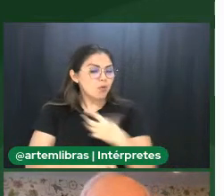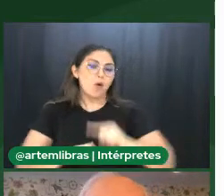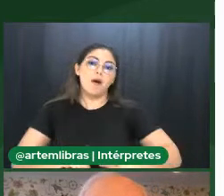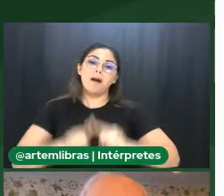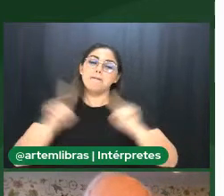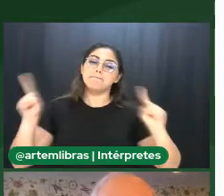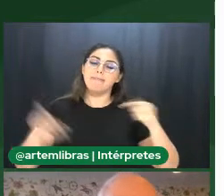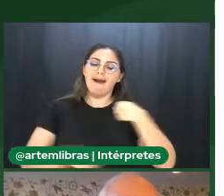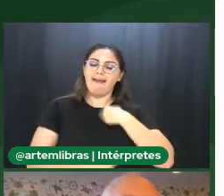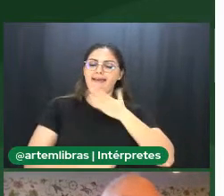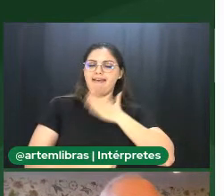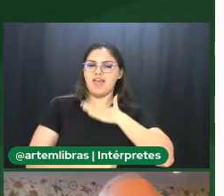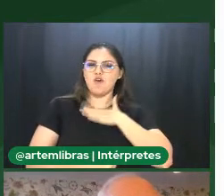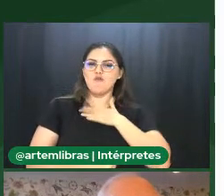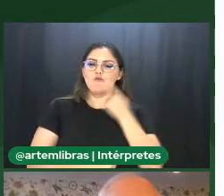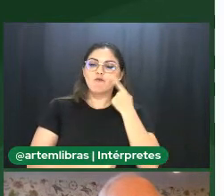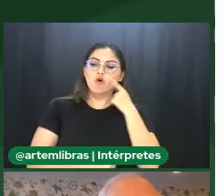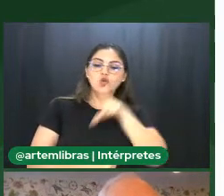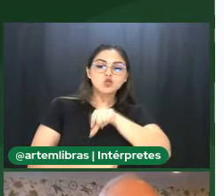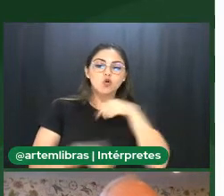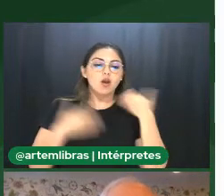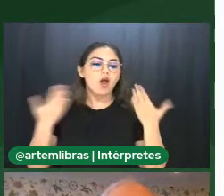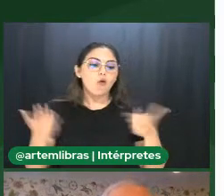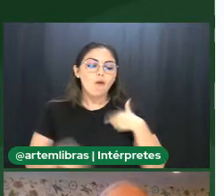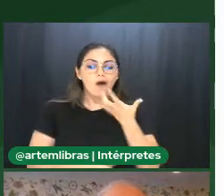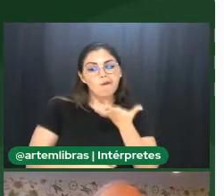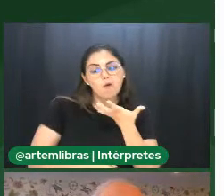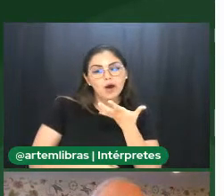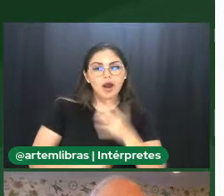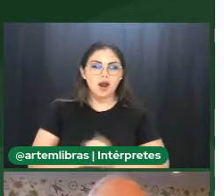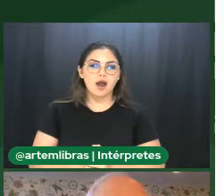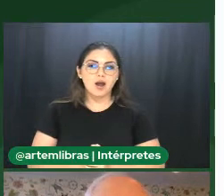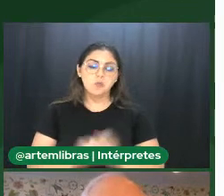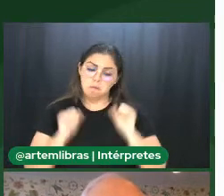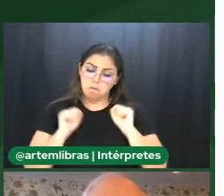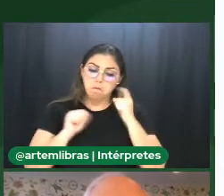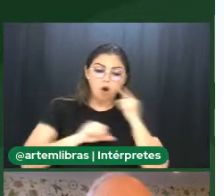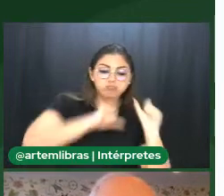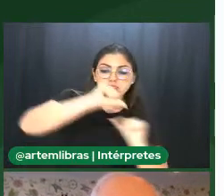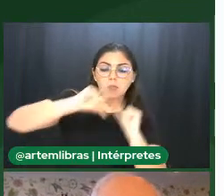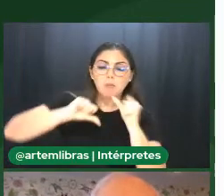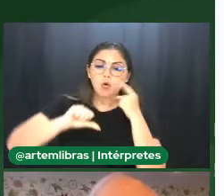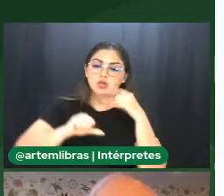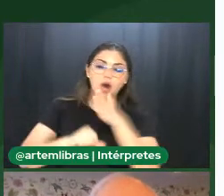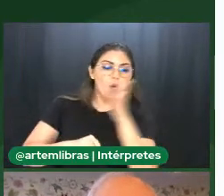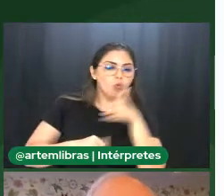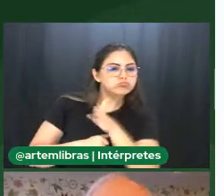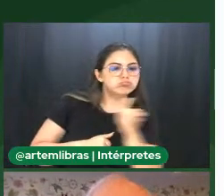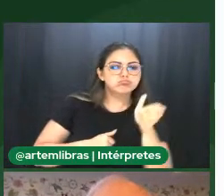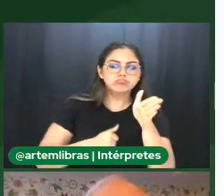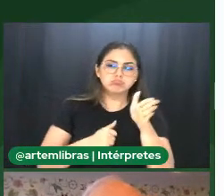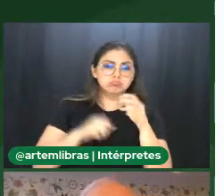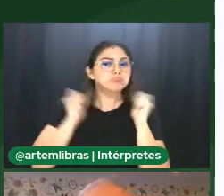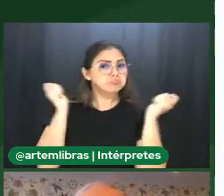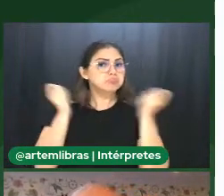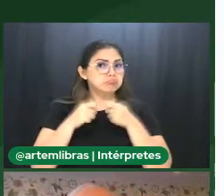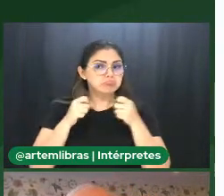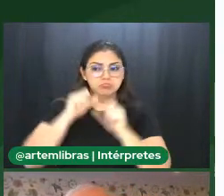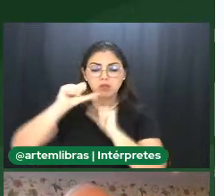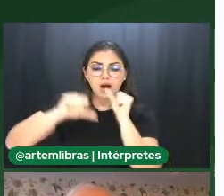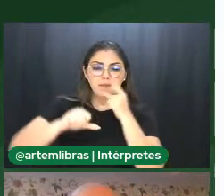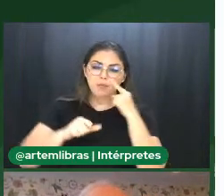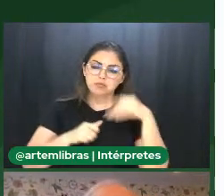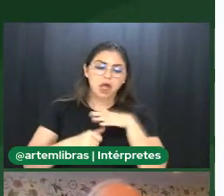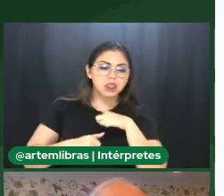begin my trip, but I can change at any time. It doesn't lock me in. I can change the route I'm taking.